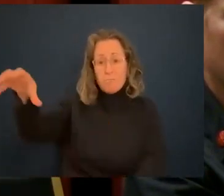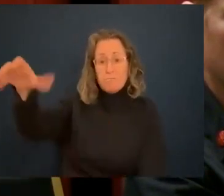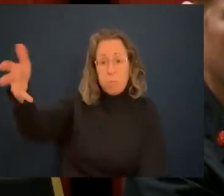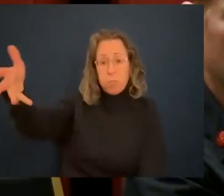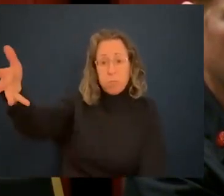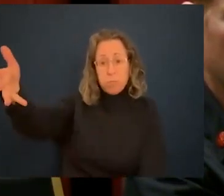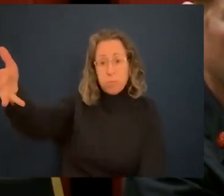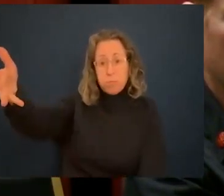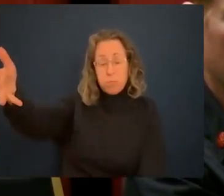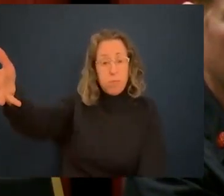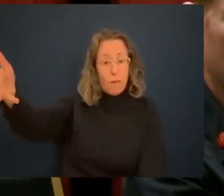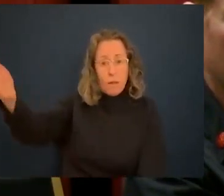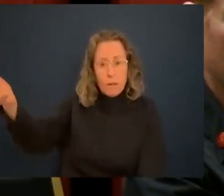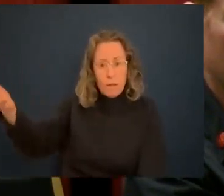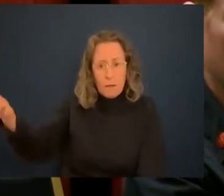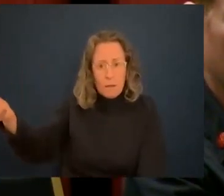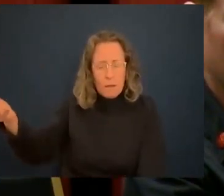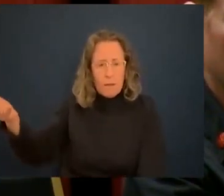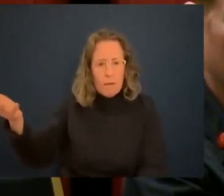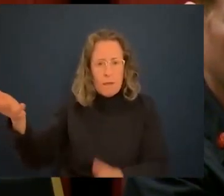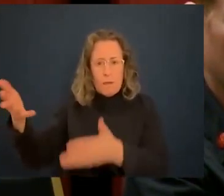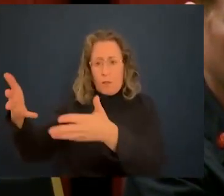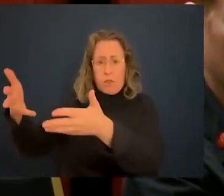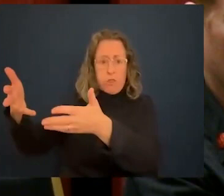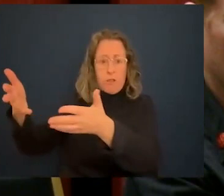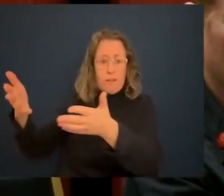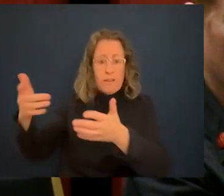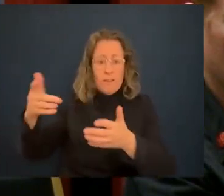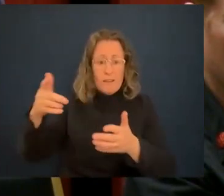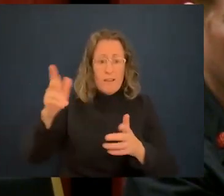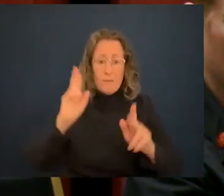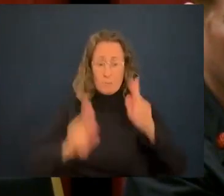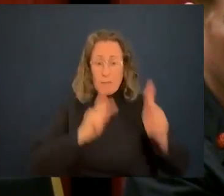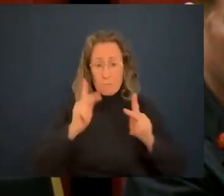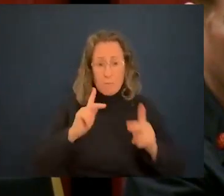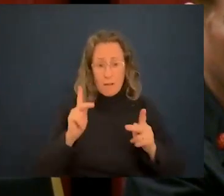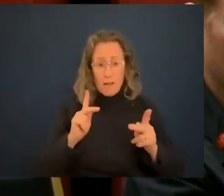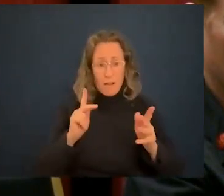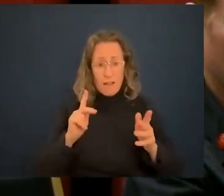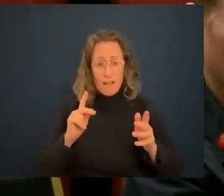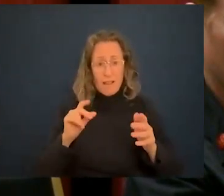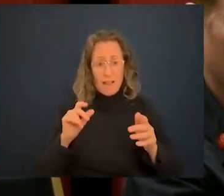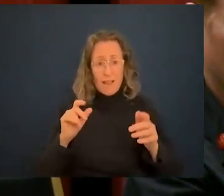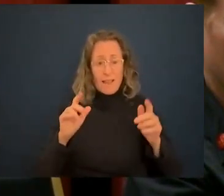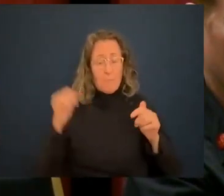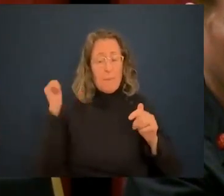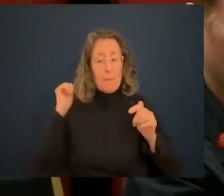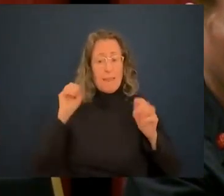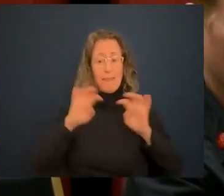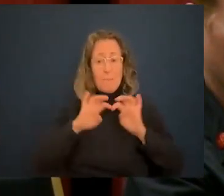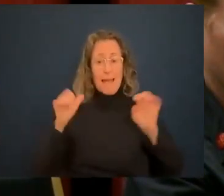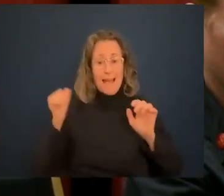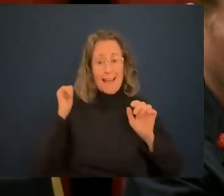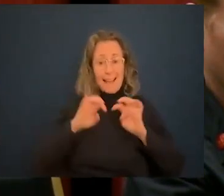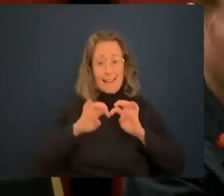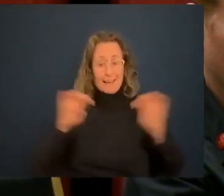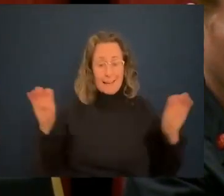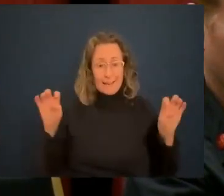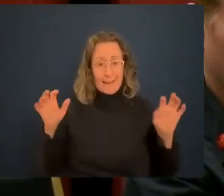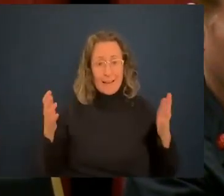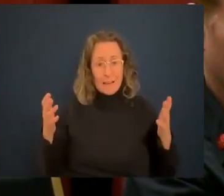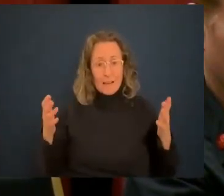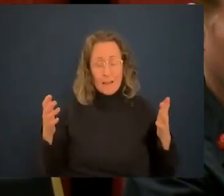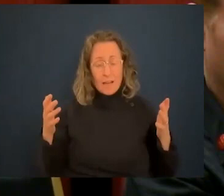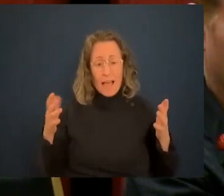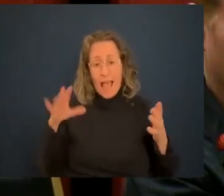which has got to be completely irritating to anybody who's sitting on the back wall here anybody who is out there in